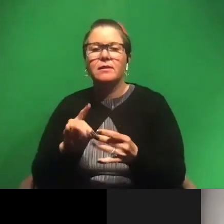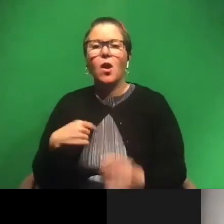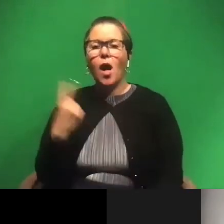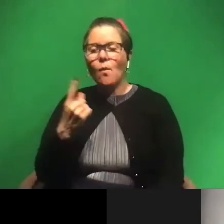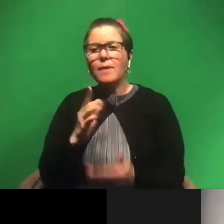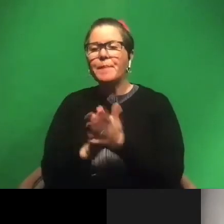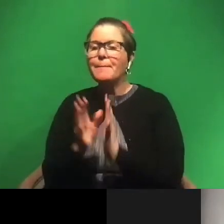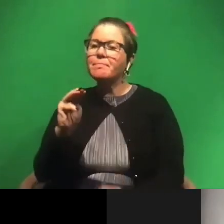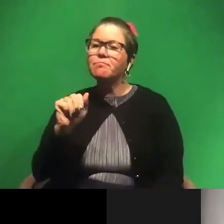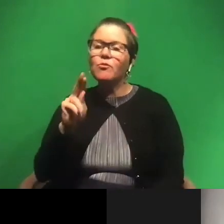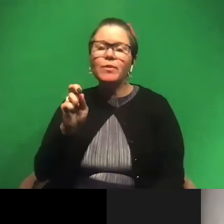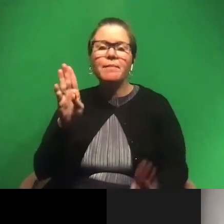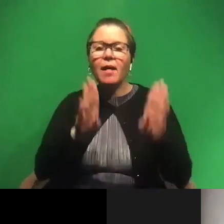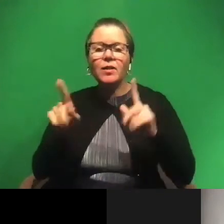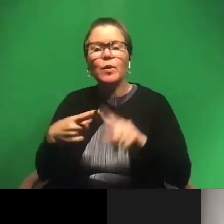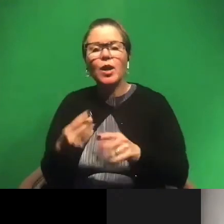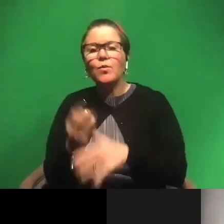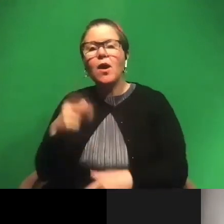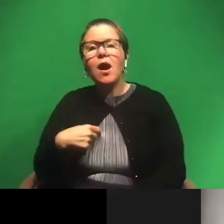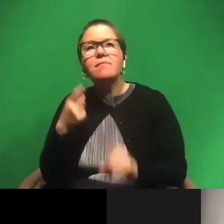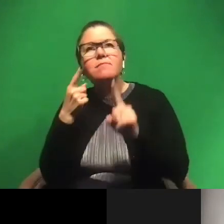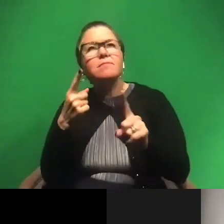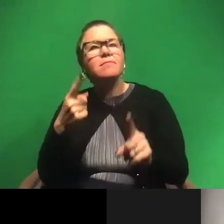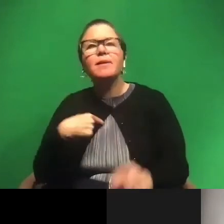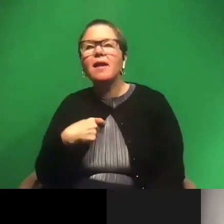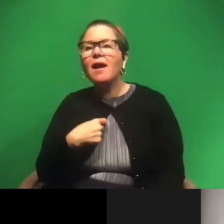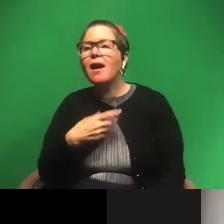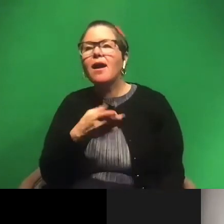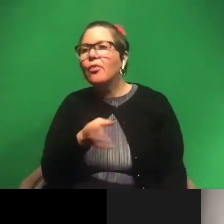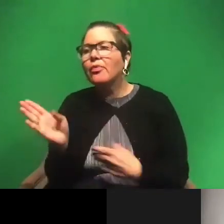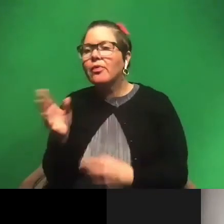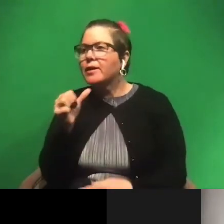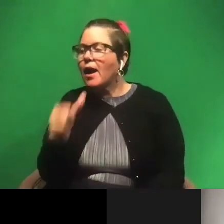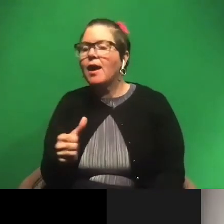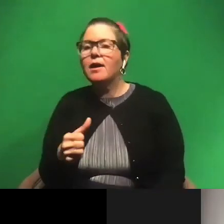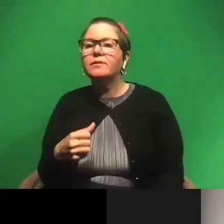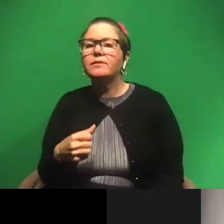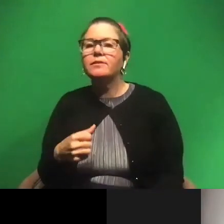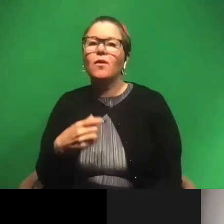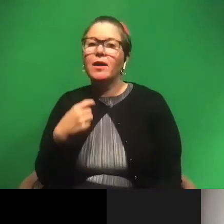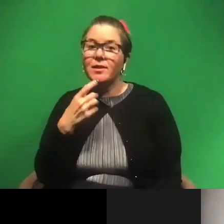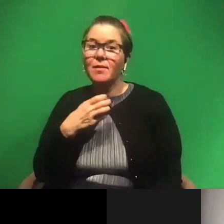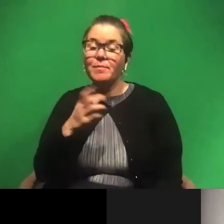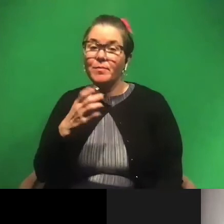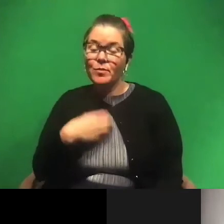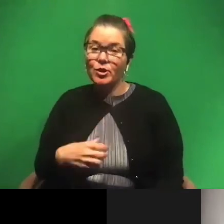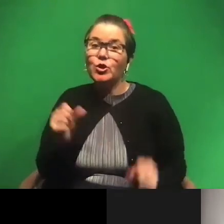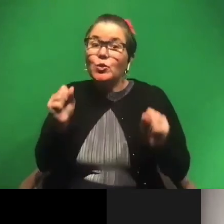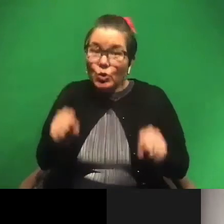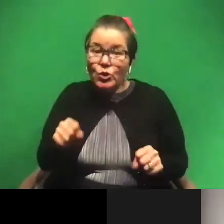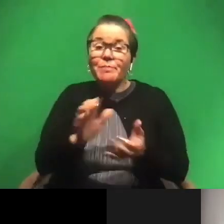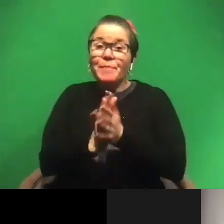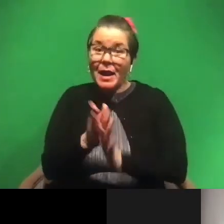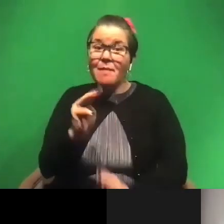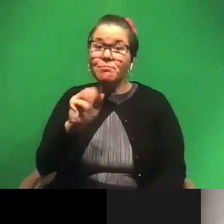marine biologist when I grew up, and I didn't do it. And I'm like, so I kind of wish I could tell everyone, like, you could be a marine biologist, and it's